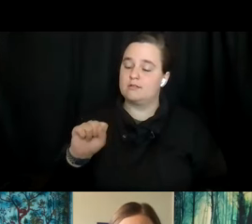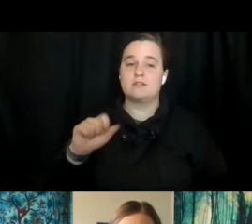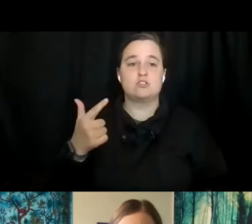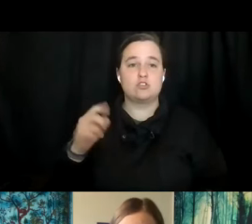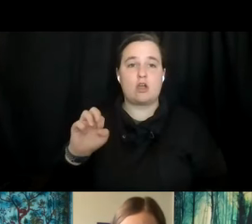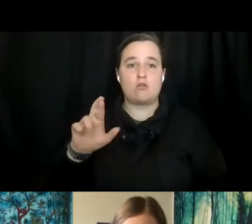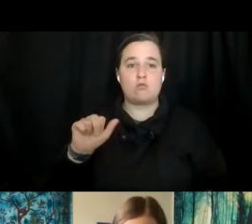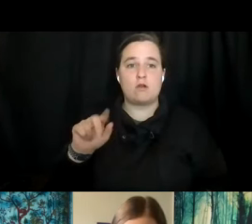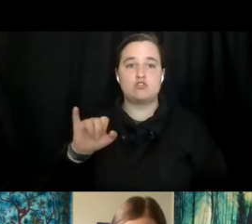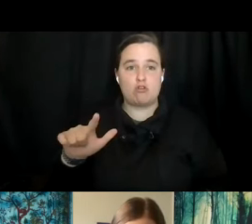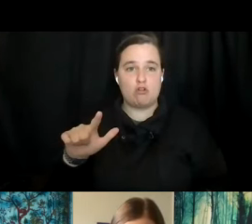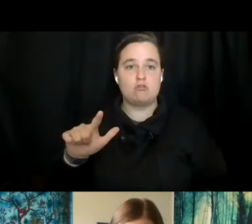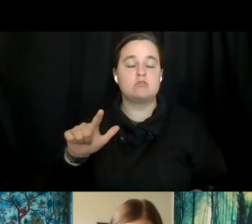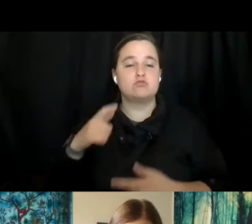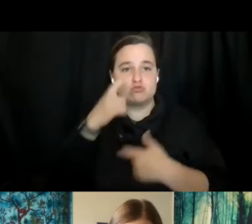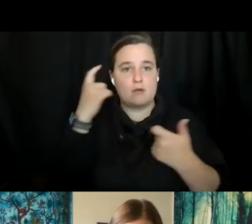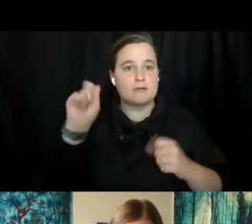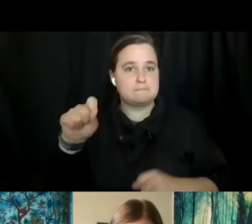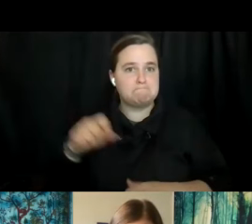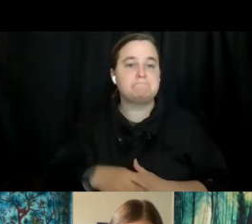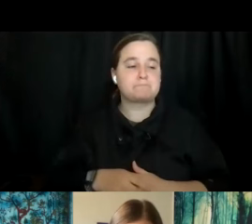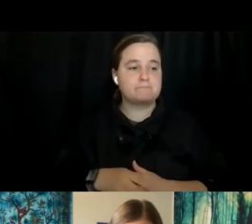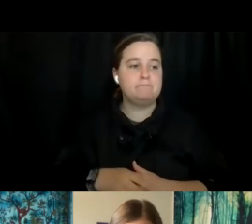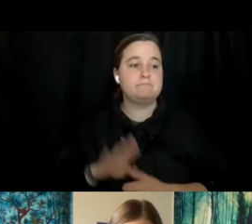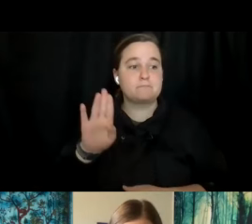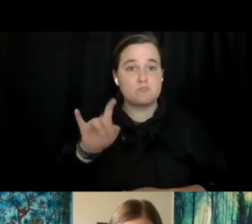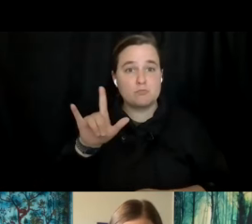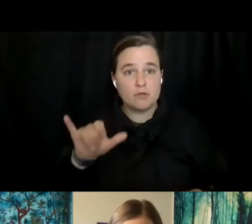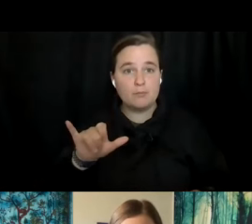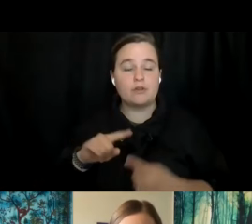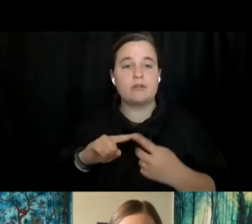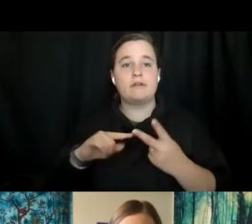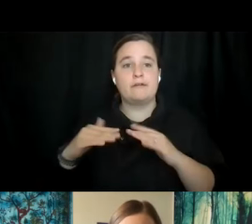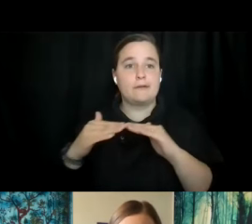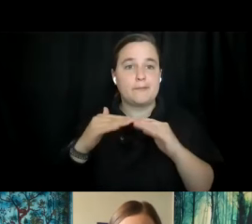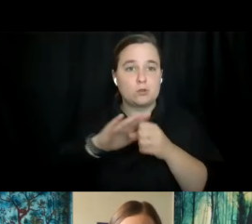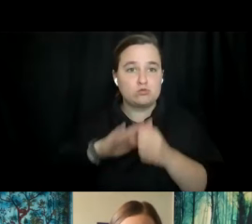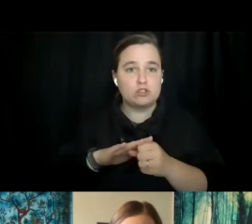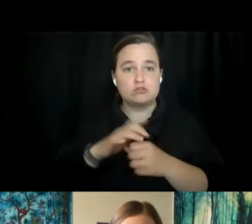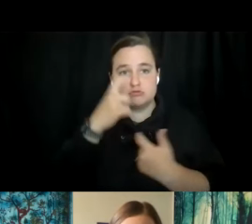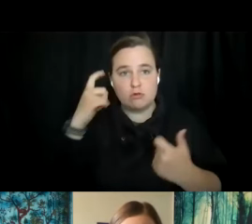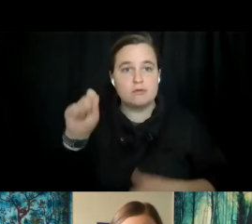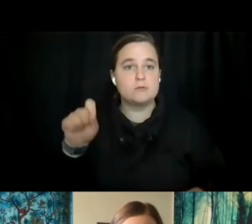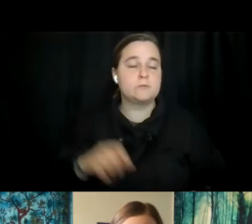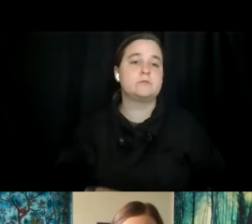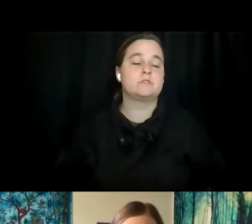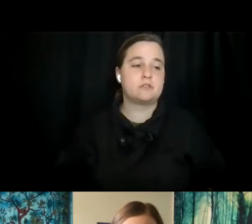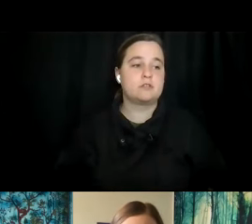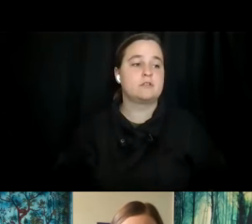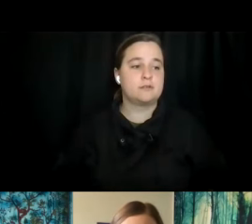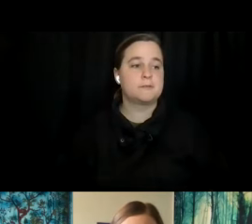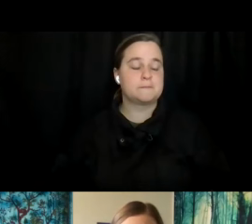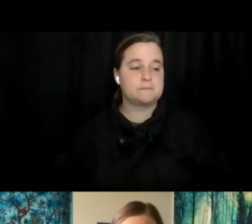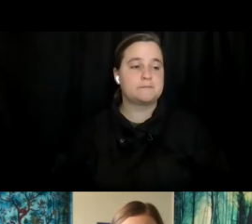Bullying, peer pressure, so trauma from peers as well. So knowing